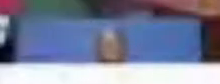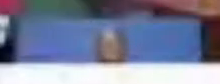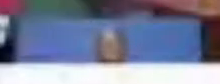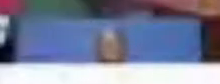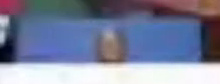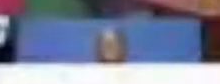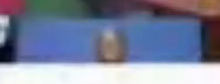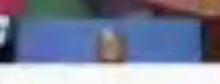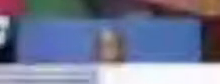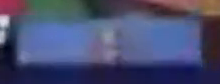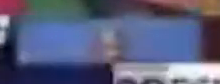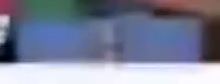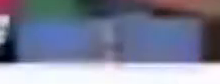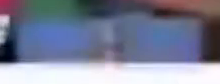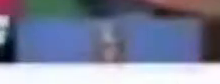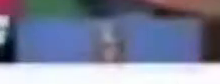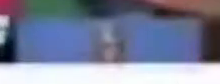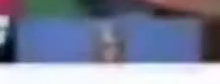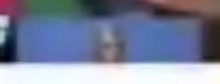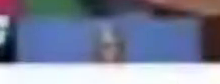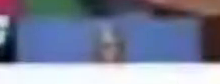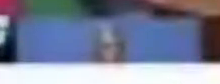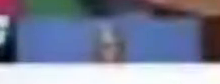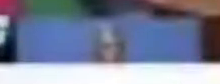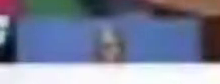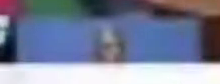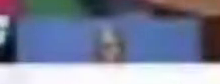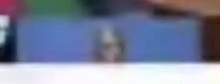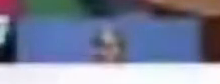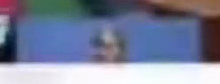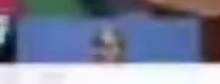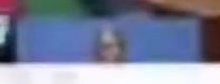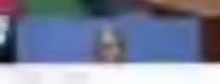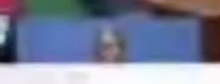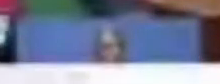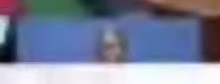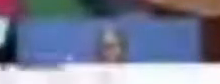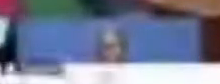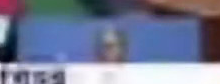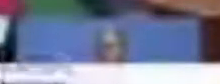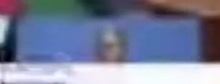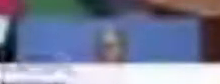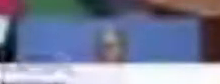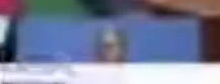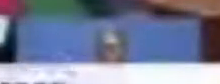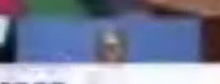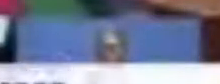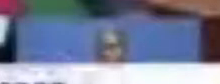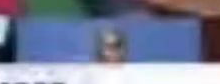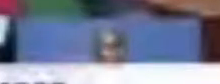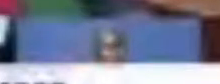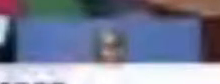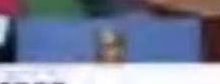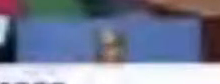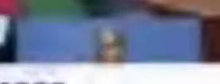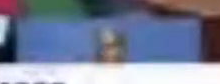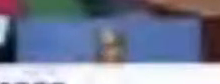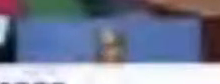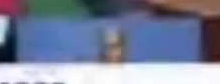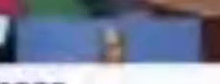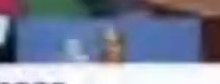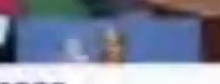Hi. Honorable speakers, honorable members, because of the sheer depth and breadth of this